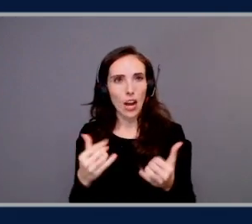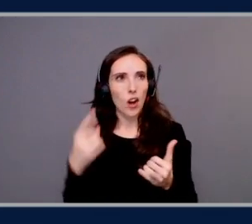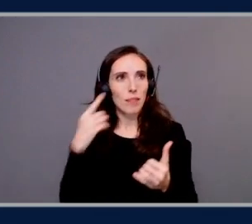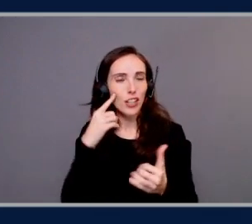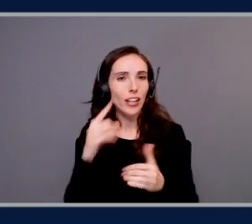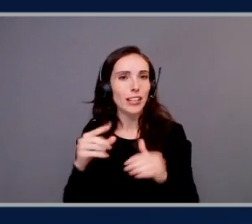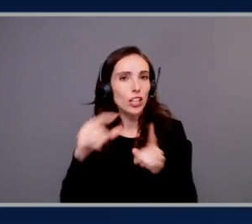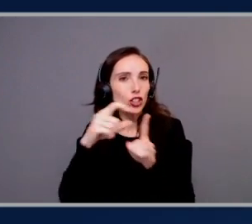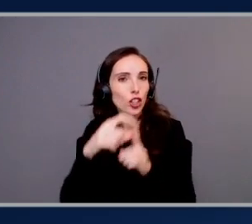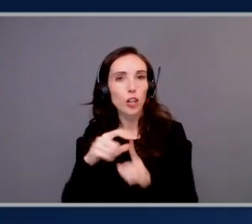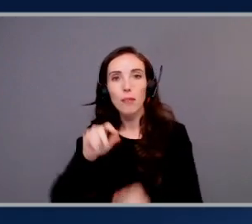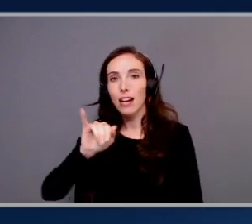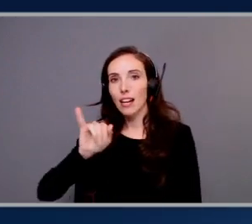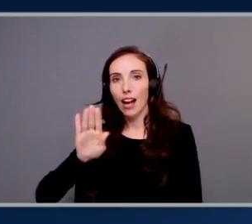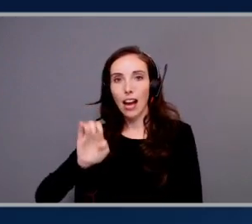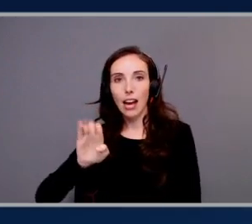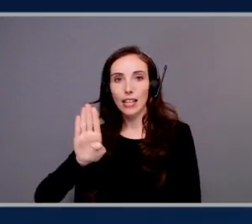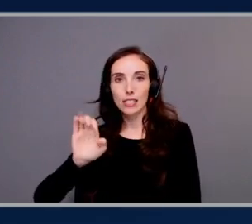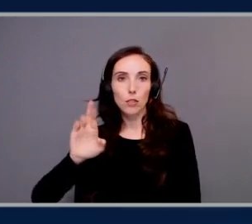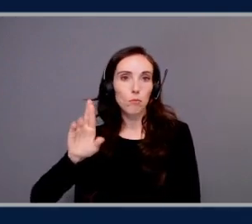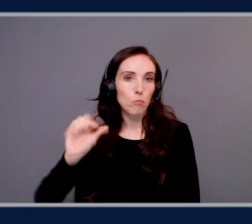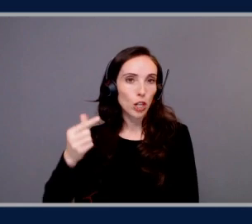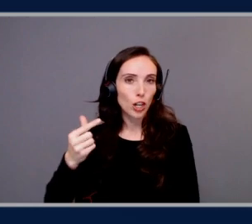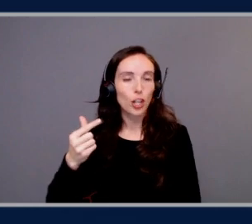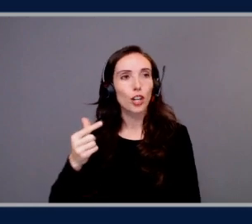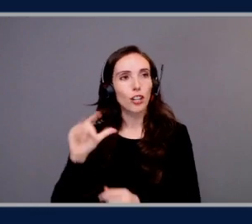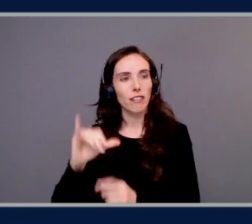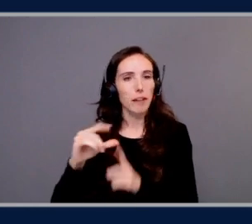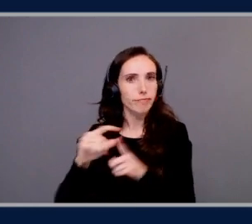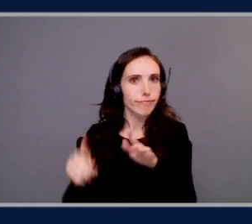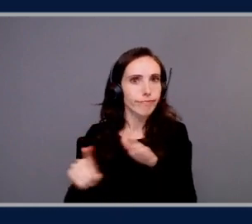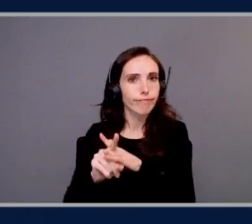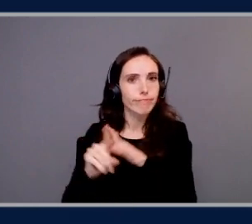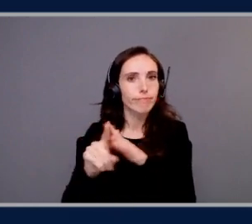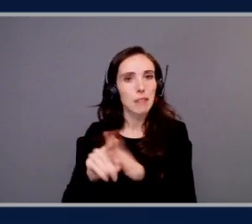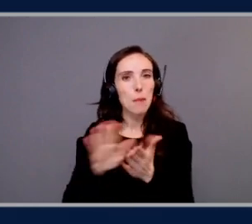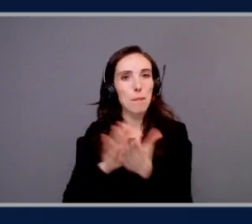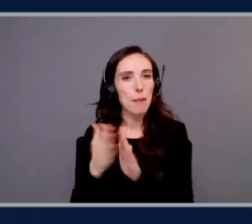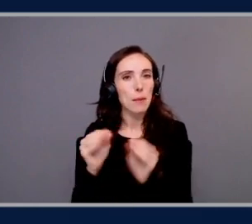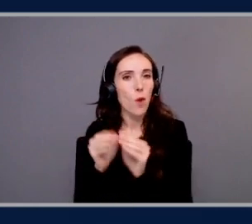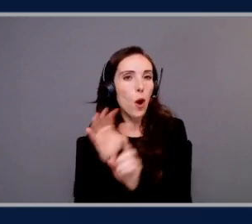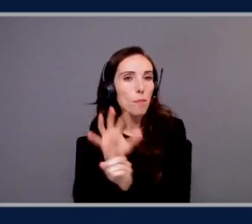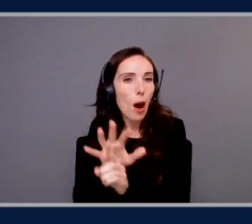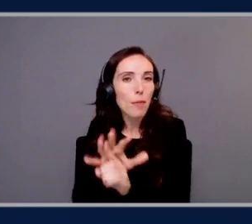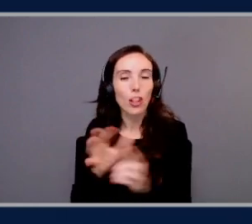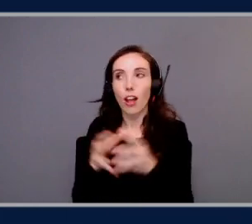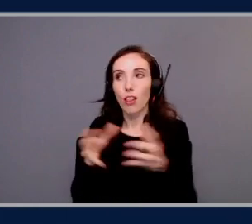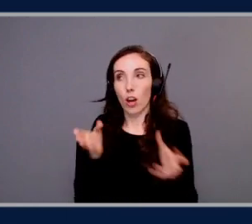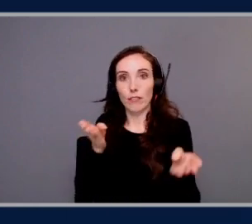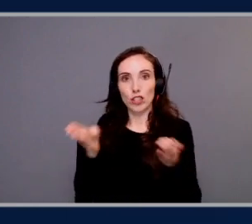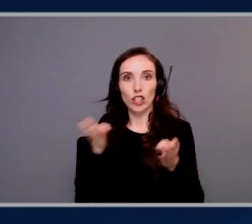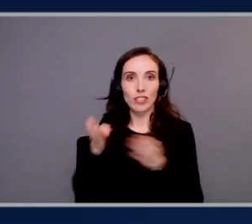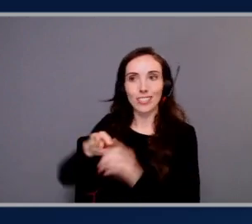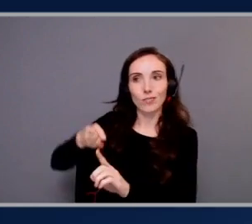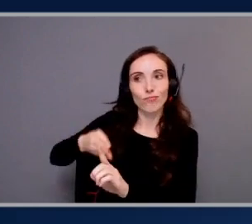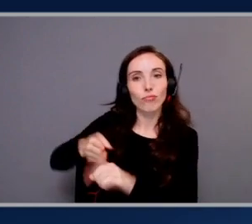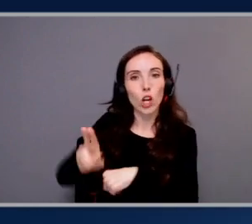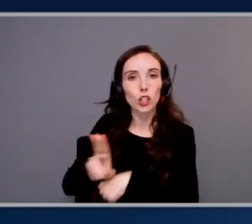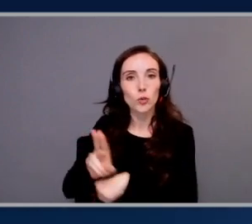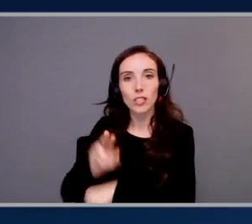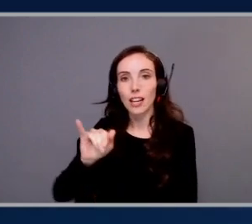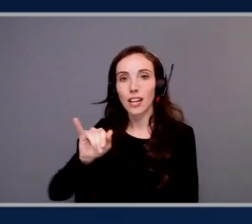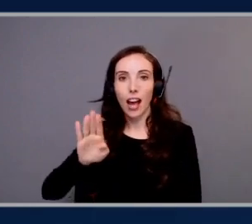Iceberg more and more. It's getting more and more popular. A lot of our services are utilizing the Iceberg format, so that's really